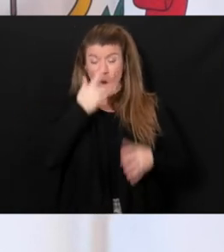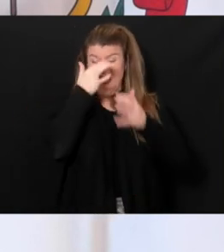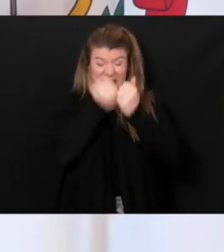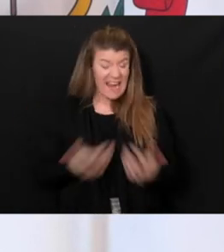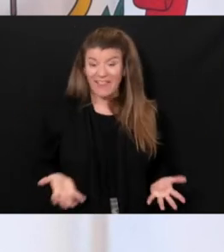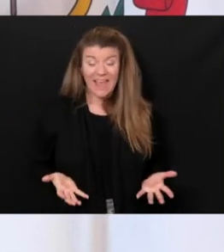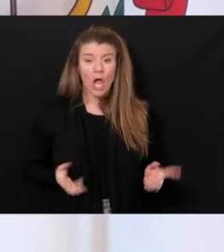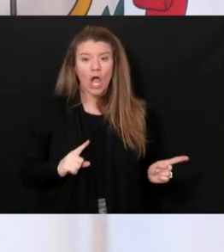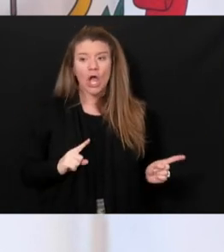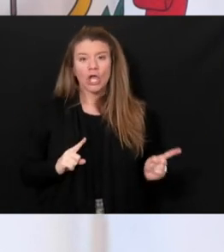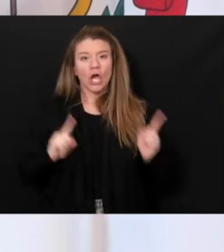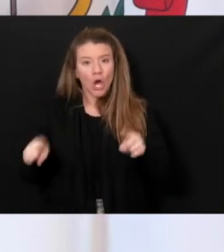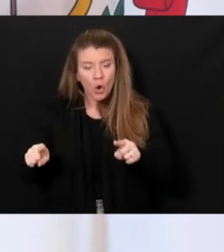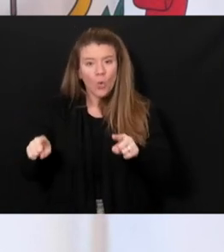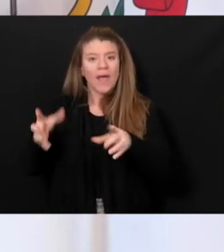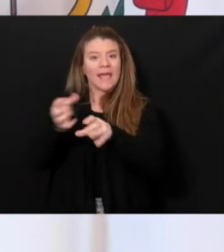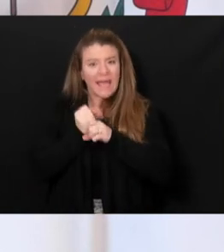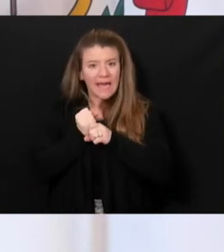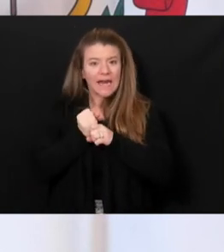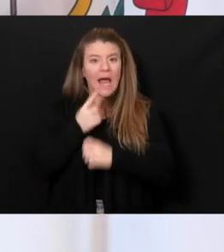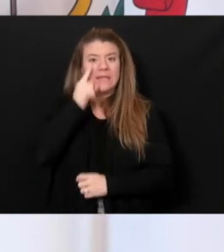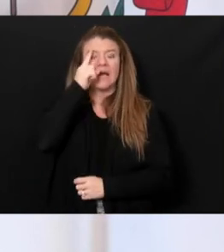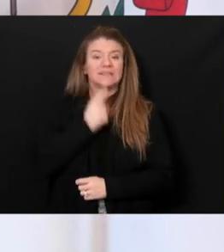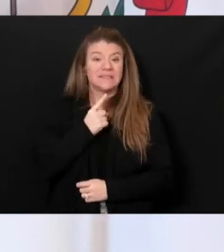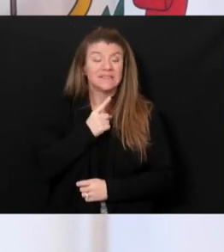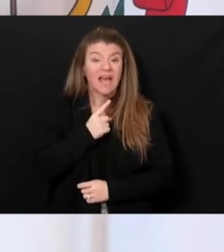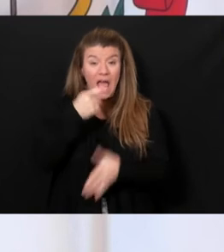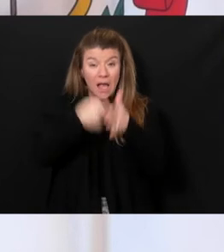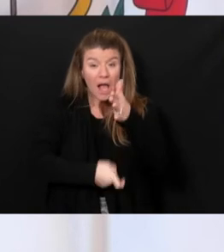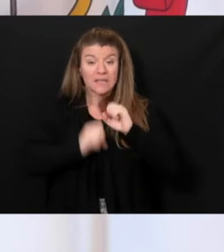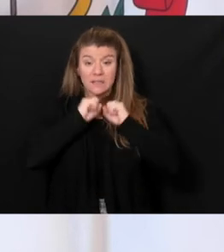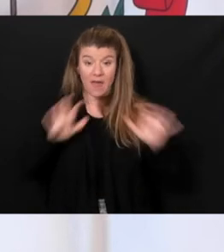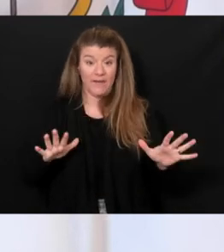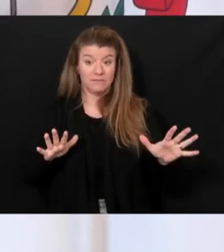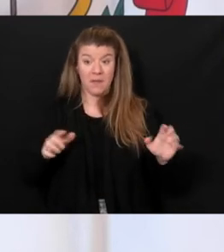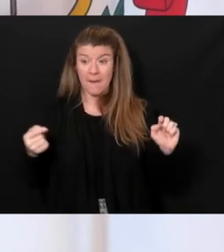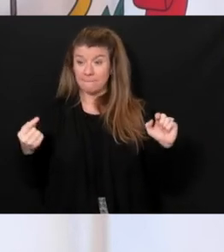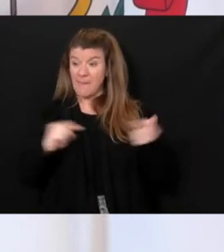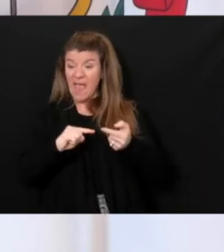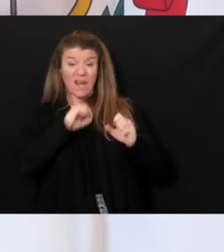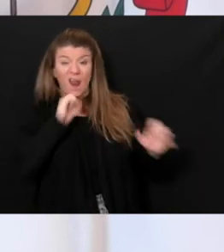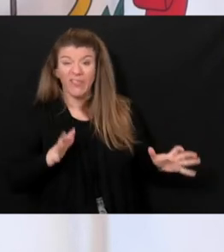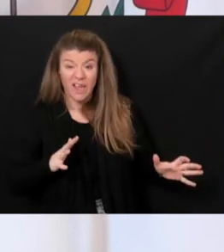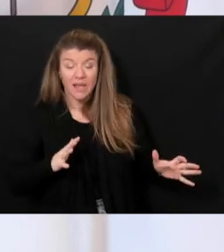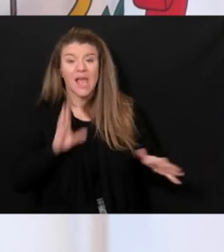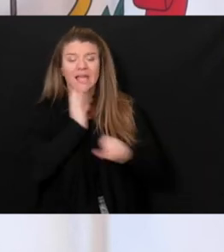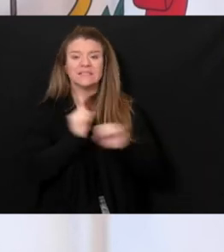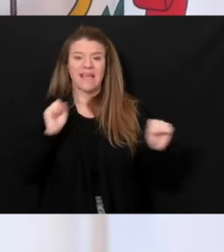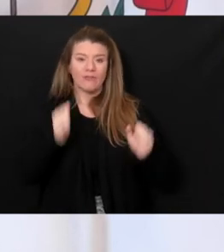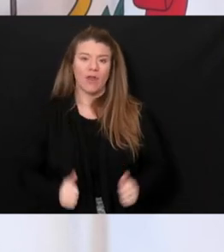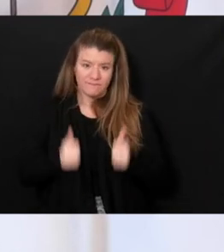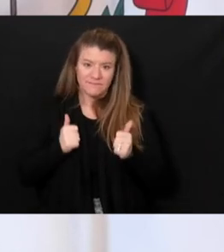go get a test. It costs nothing. It's painless. And it can surely save your